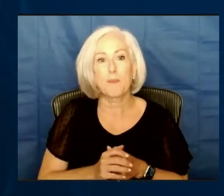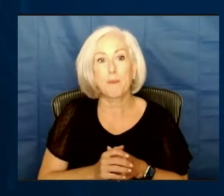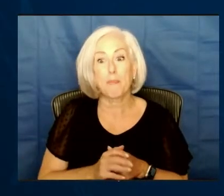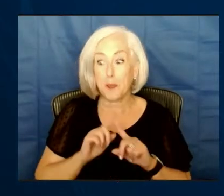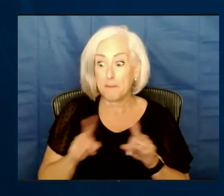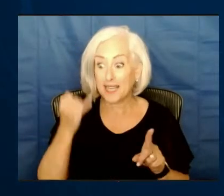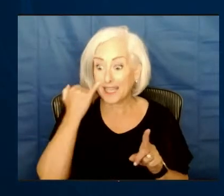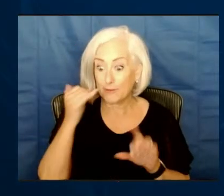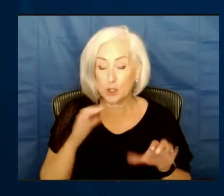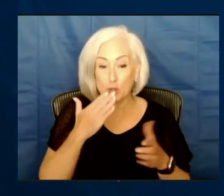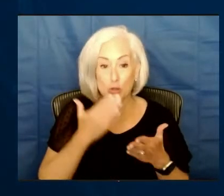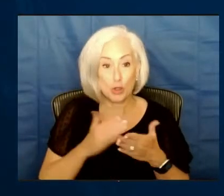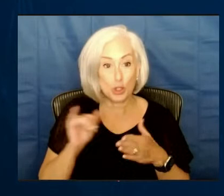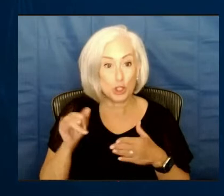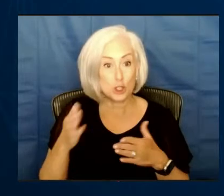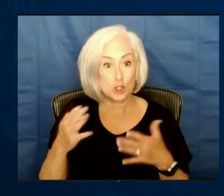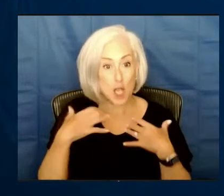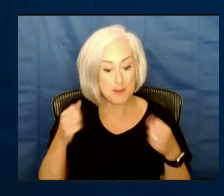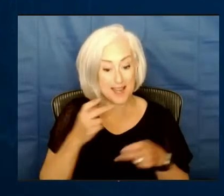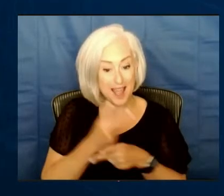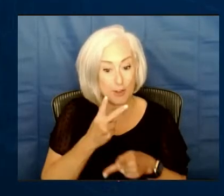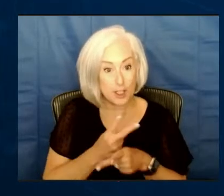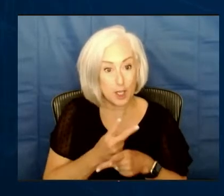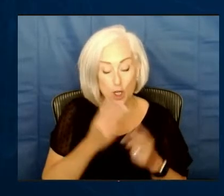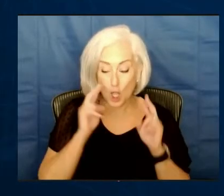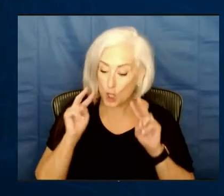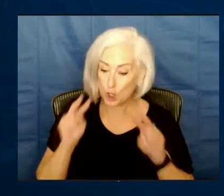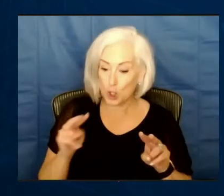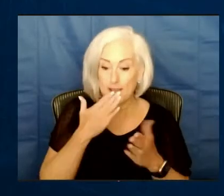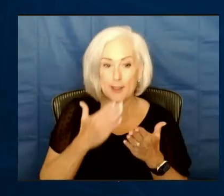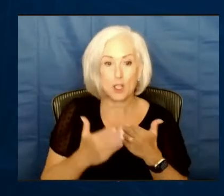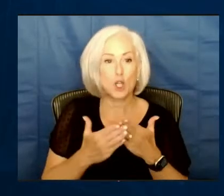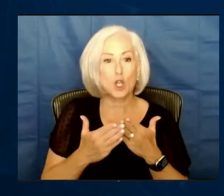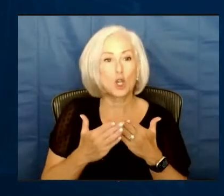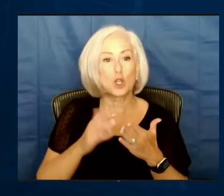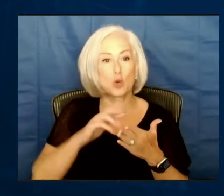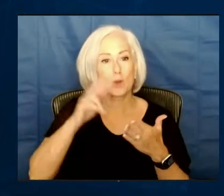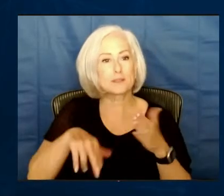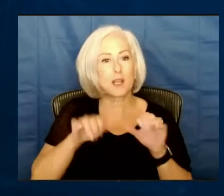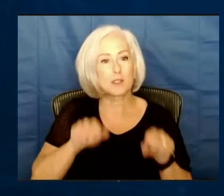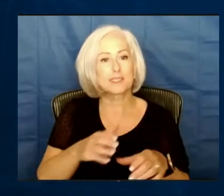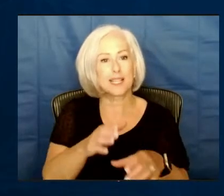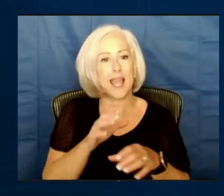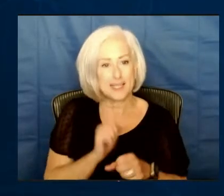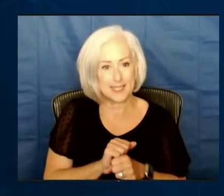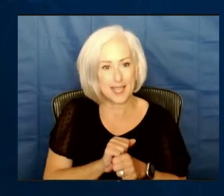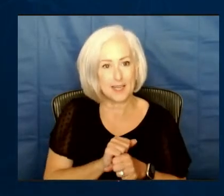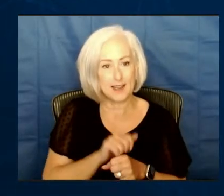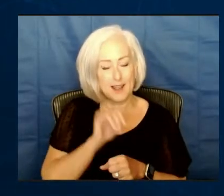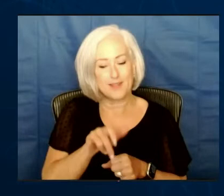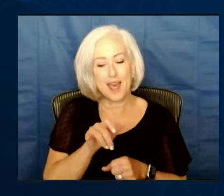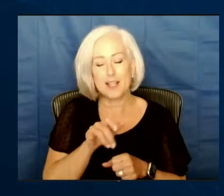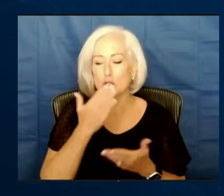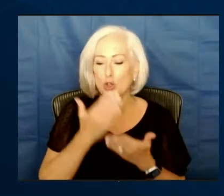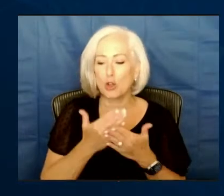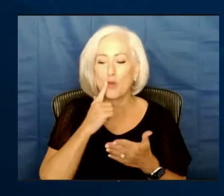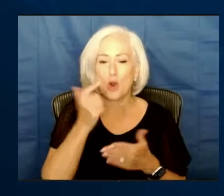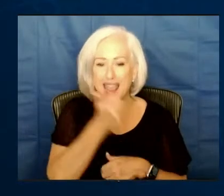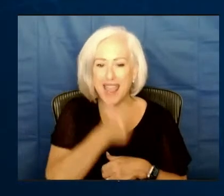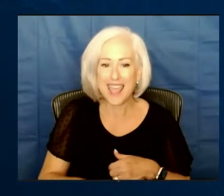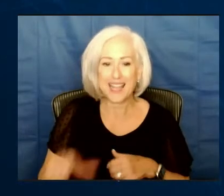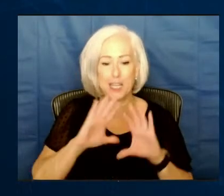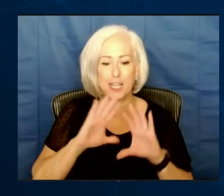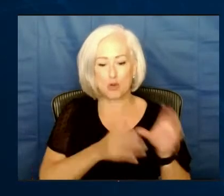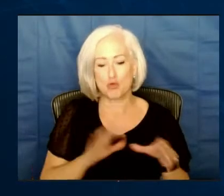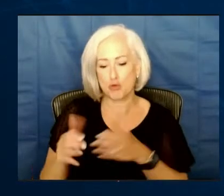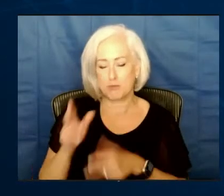good results we can get amongst all populations. And I think that's an important part. It gets back to some of the points made in the article about